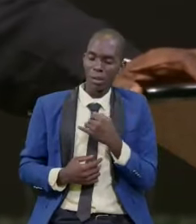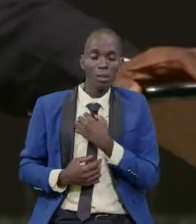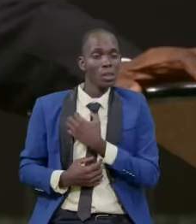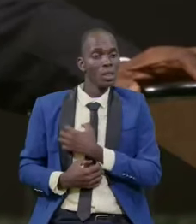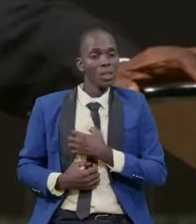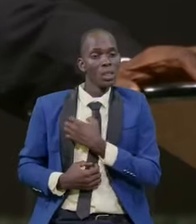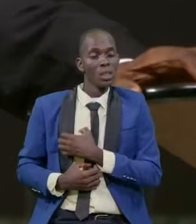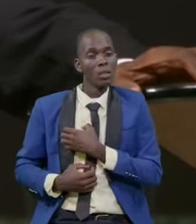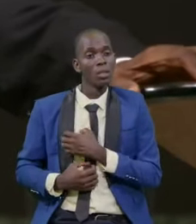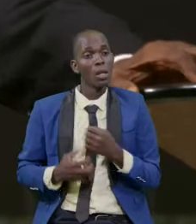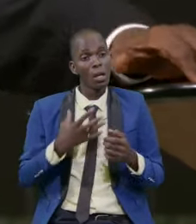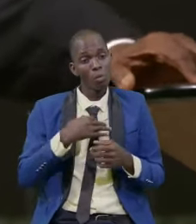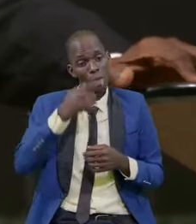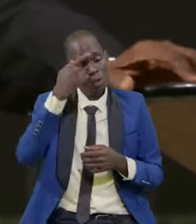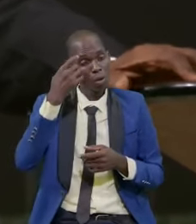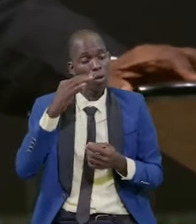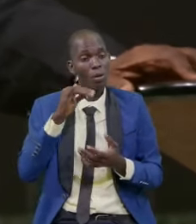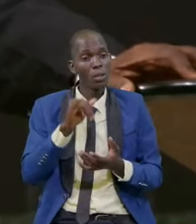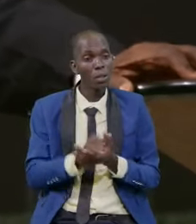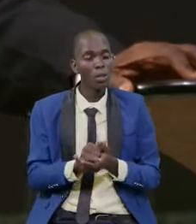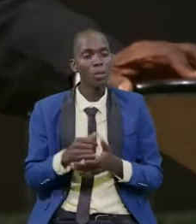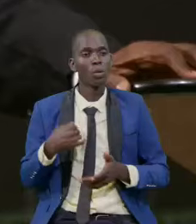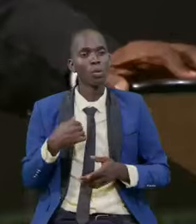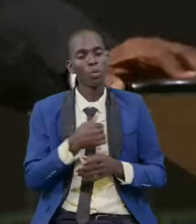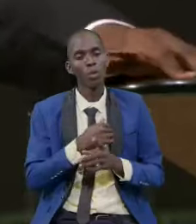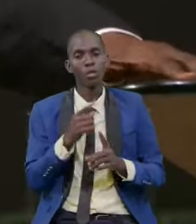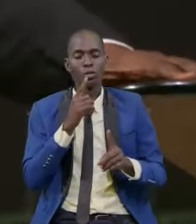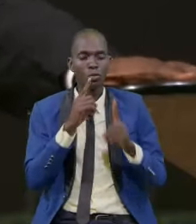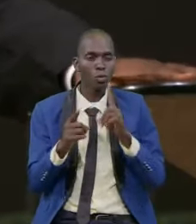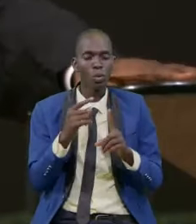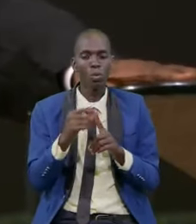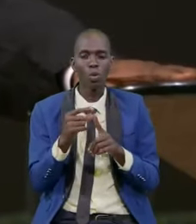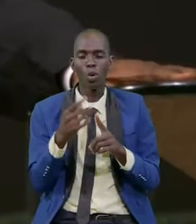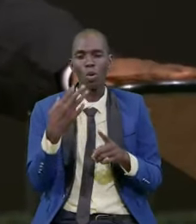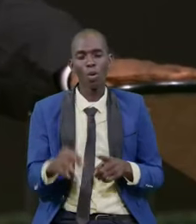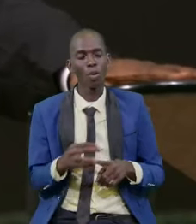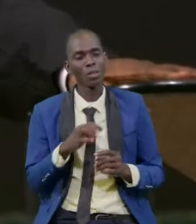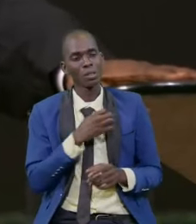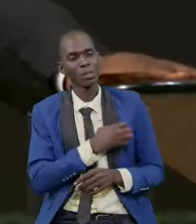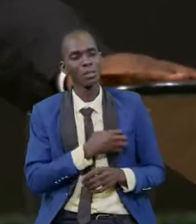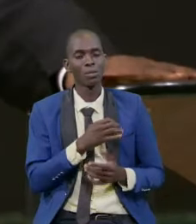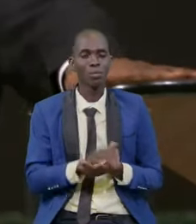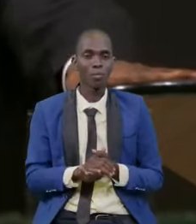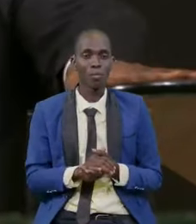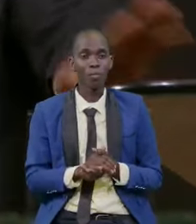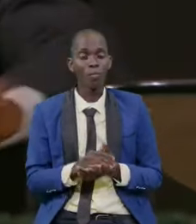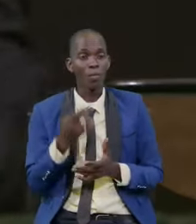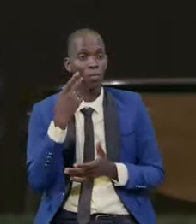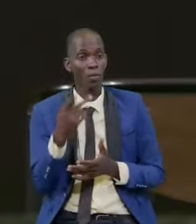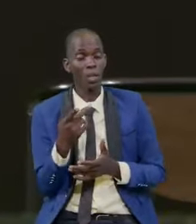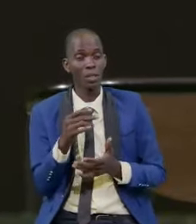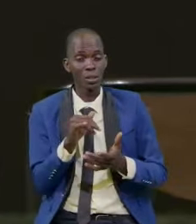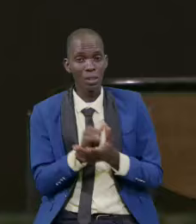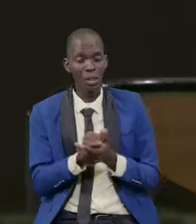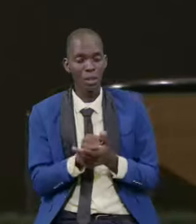then because of that, we speak the words of envy. It says Pilate knew that these